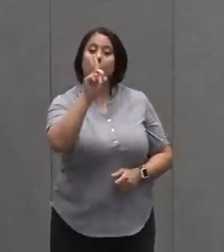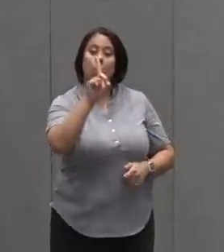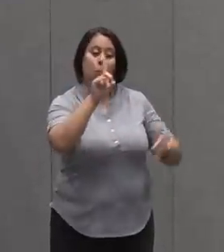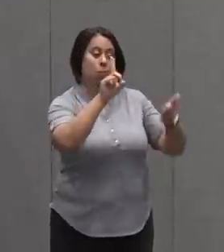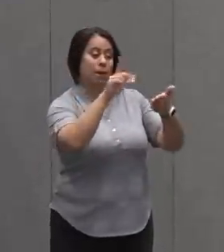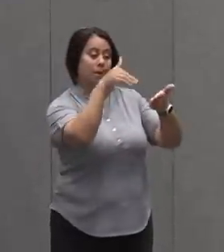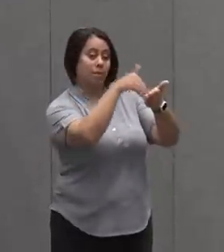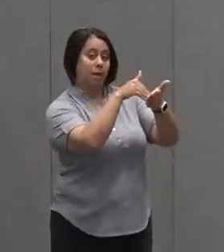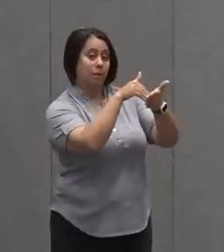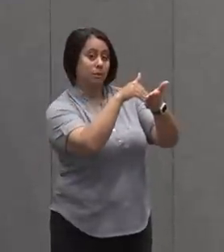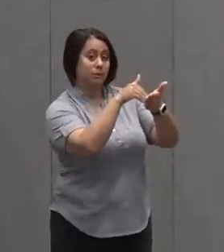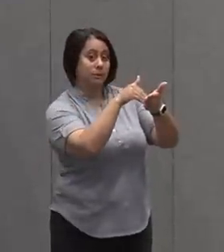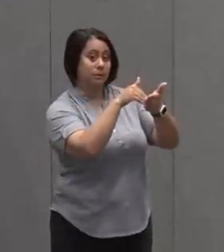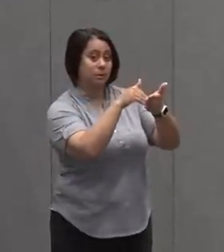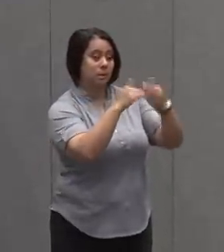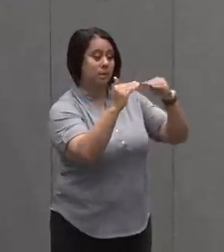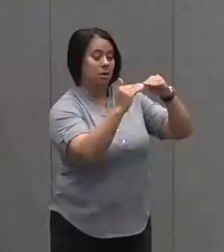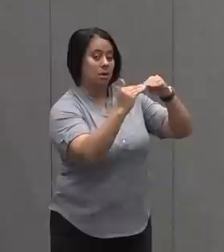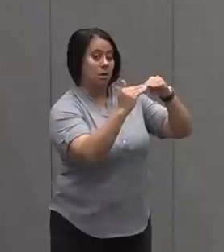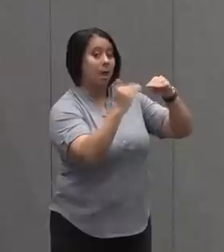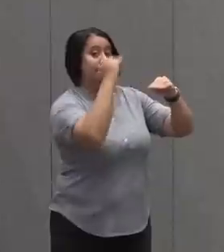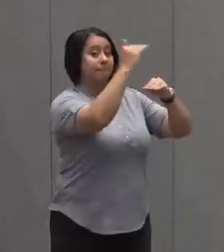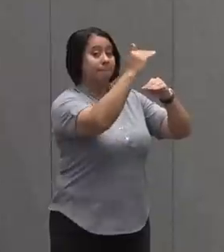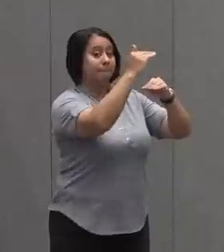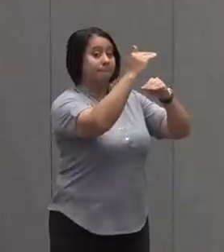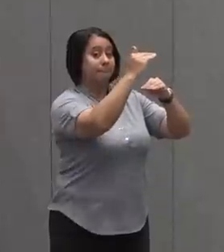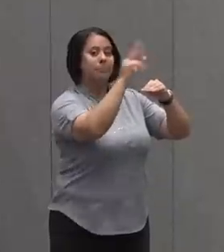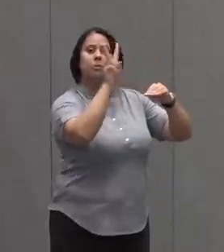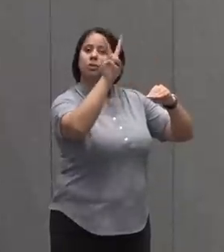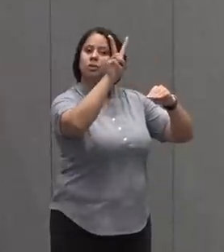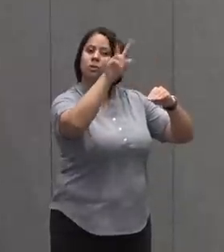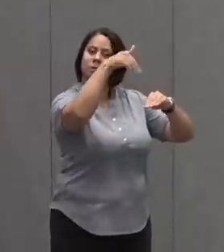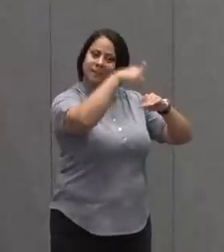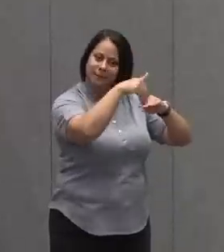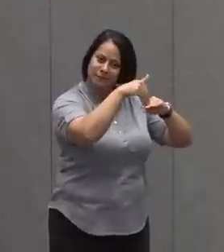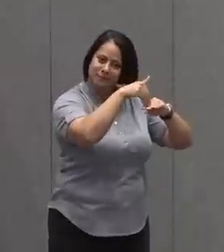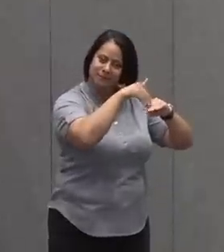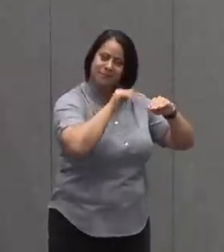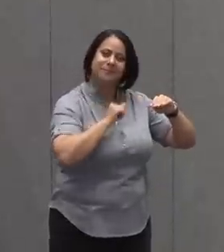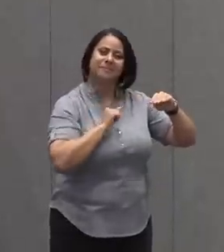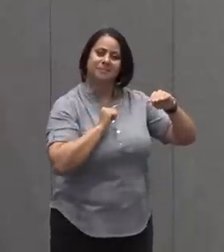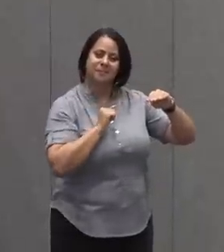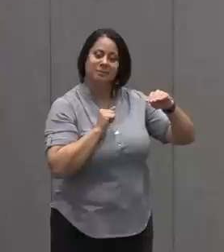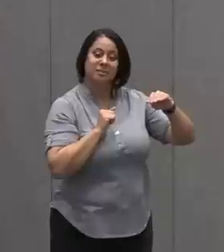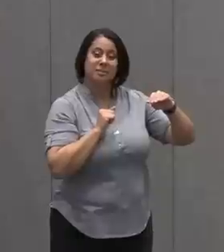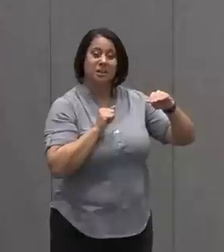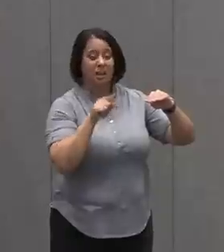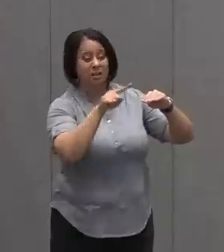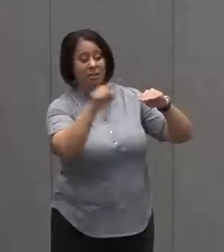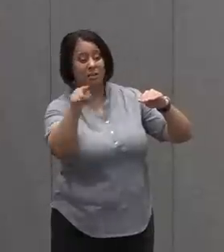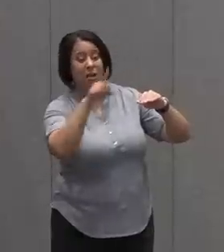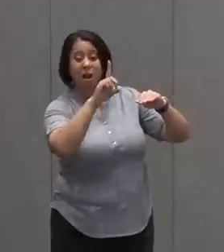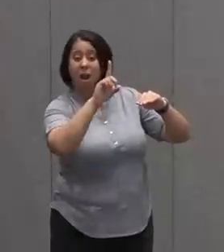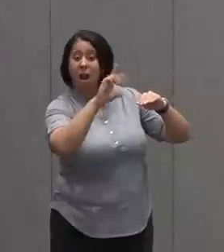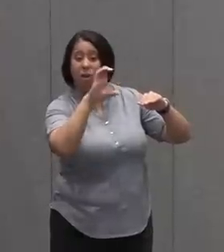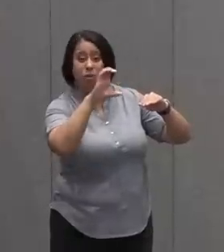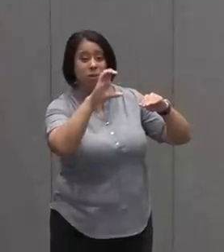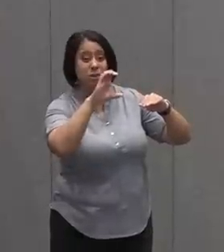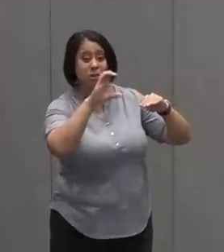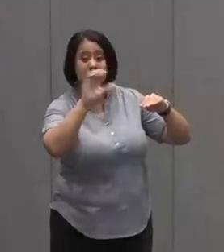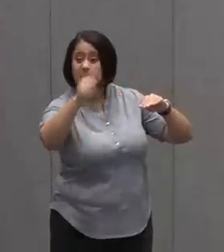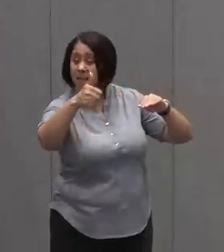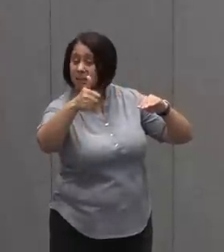1,000, if I'm counting by 1,000, the next one would be 2,000. Yes. Do I need to change my hundreds, my